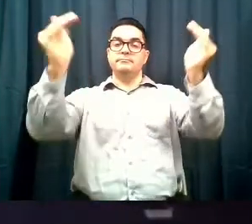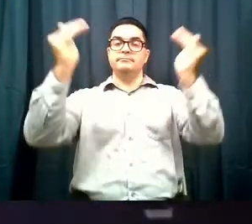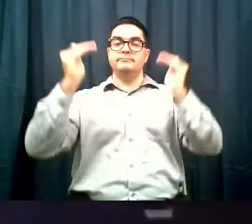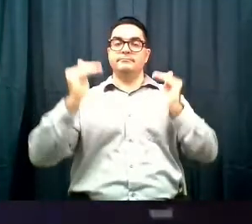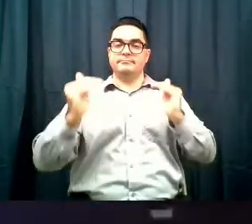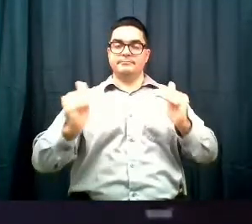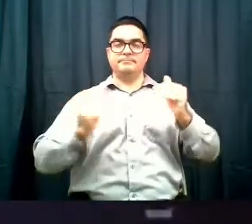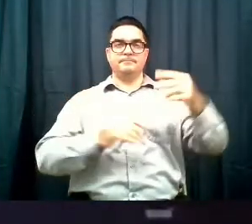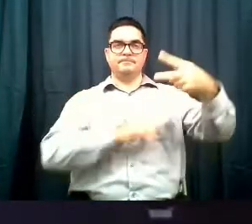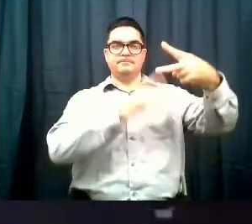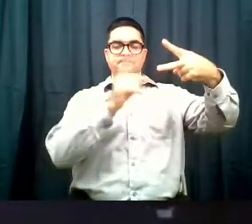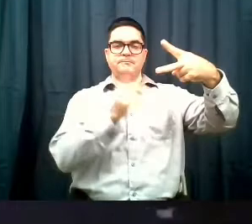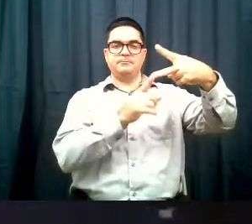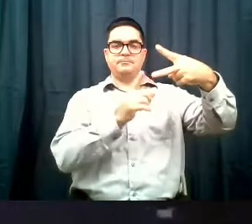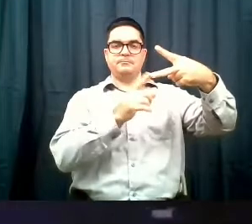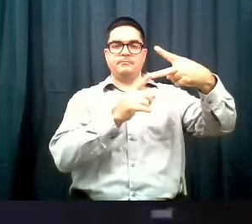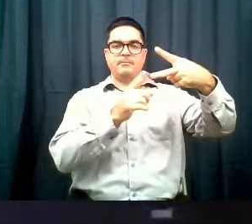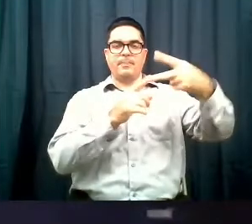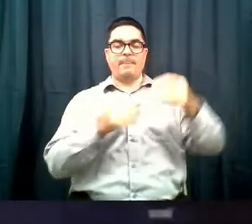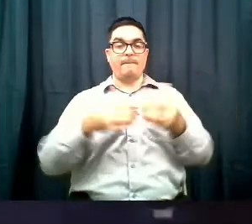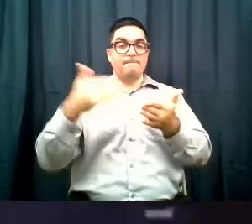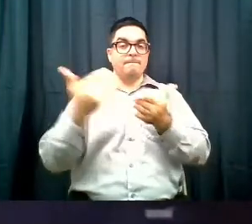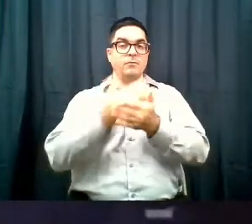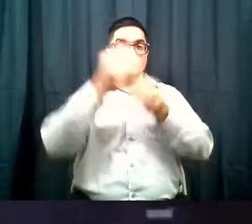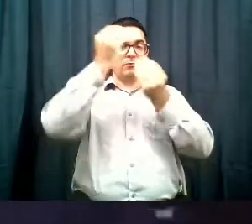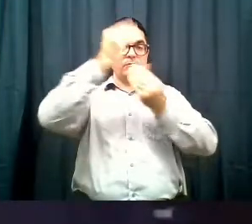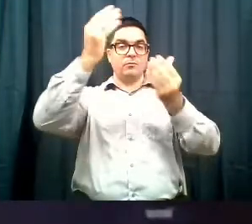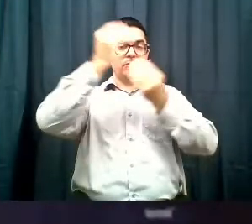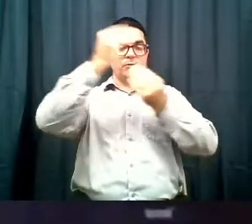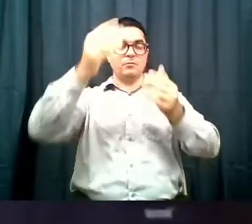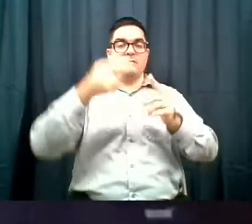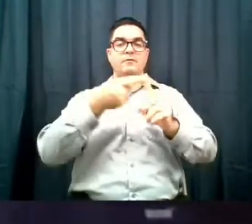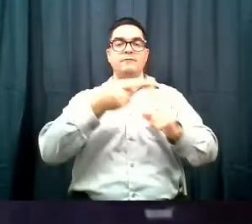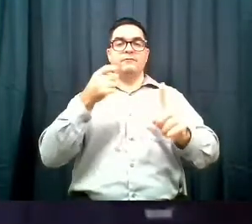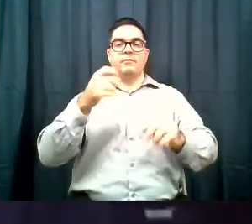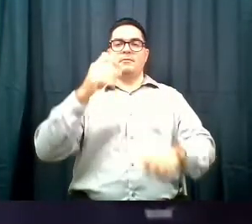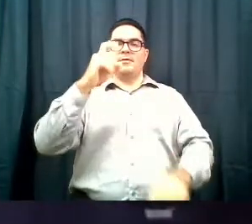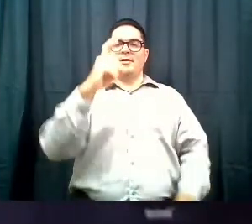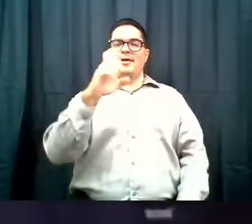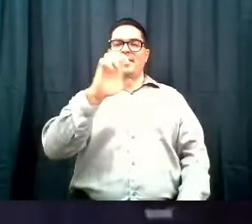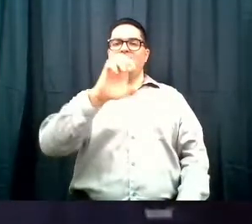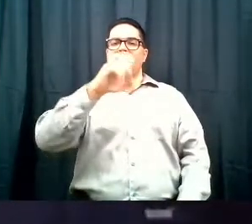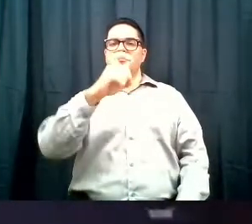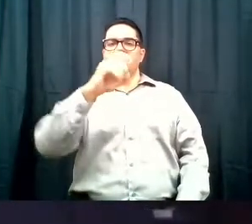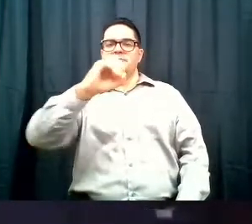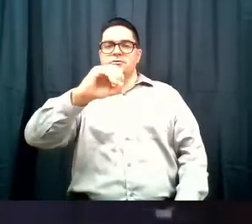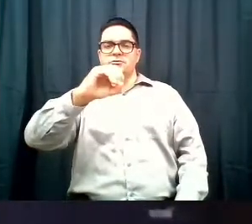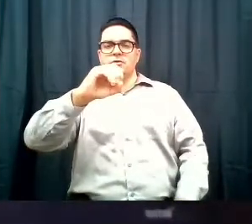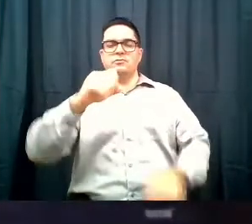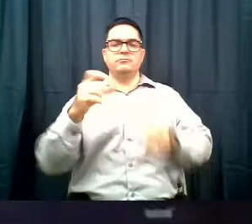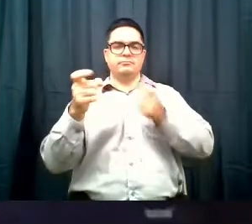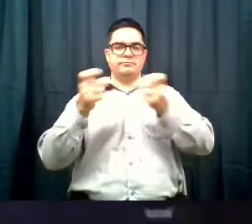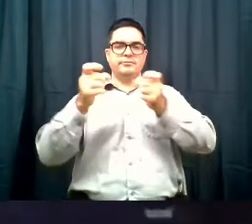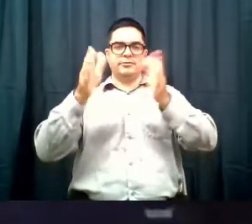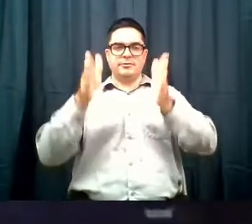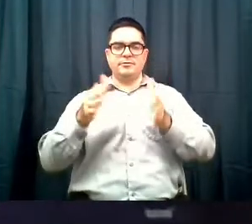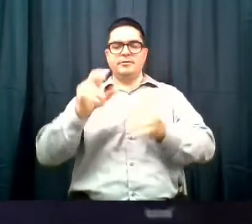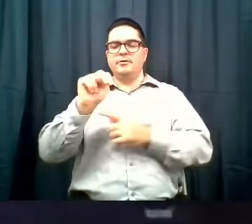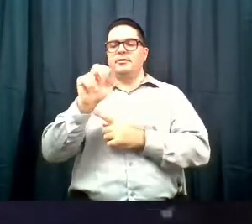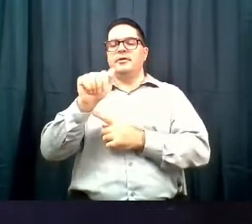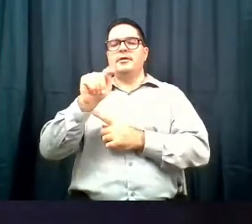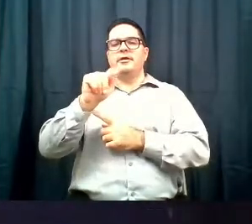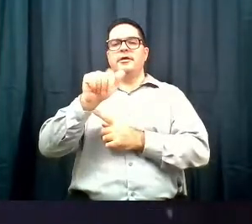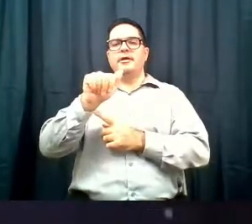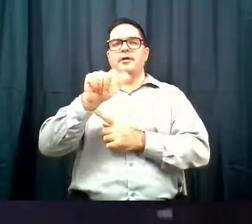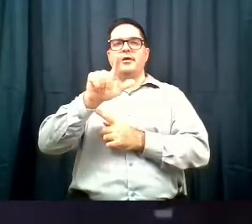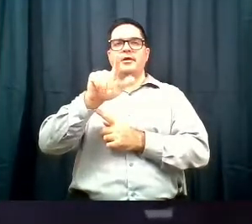have is an update from Executive Director Natalie Jaresko. And so I will turn it over to Ms.